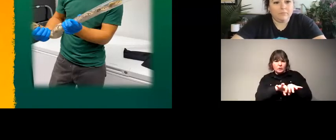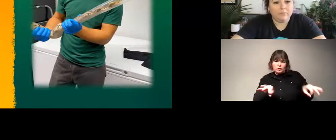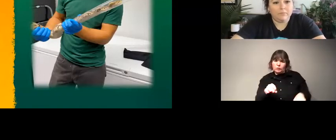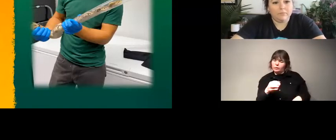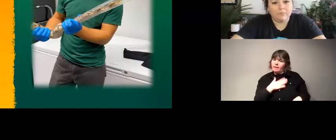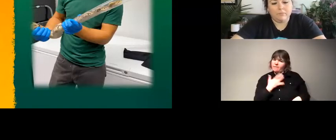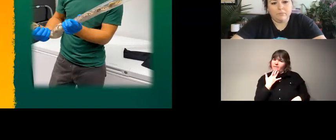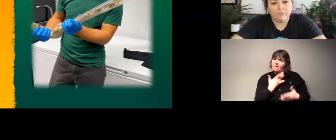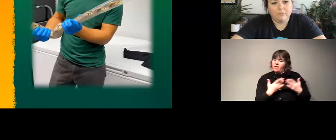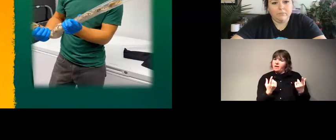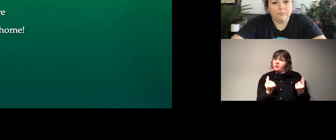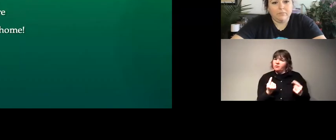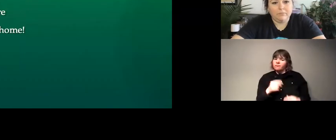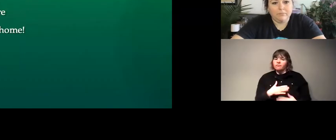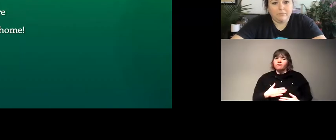do.